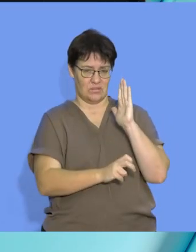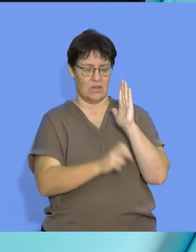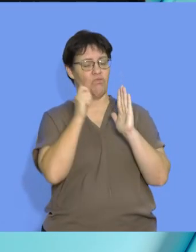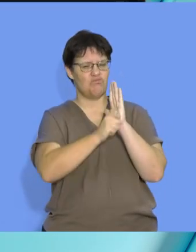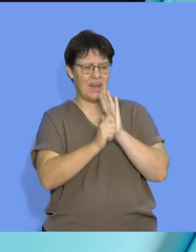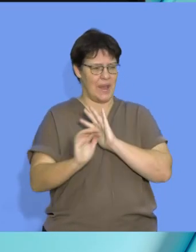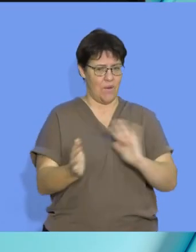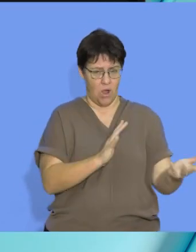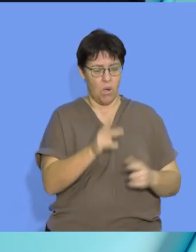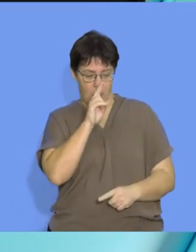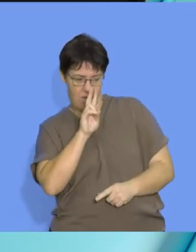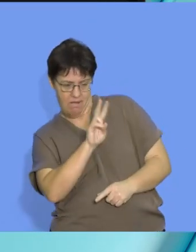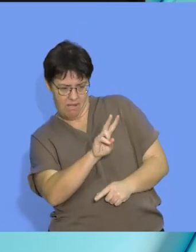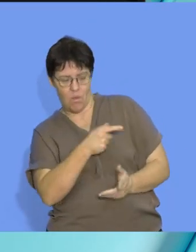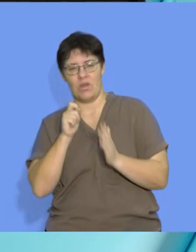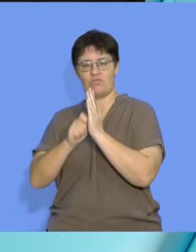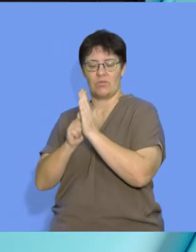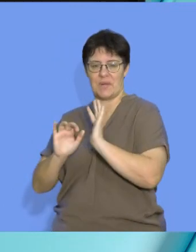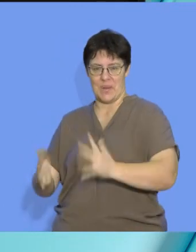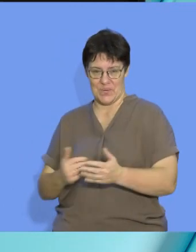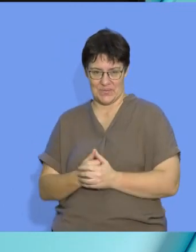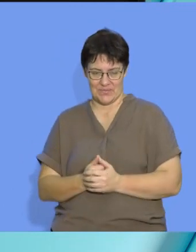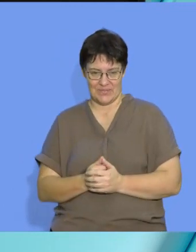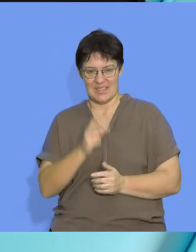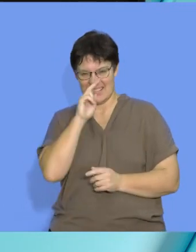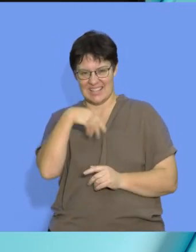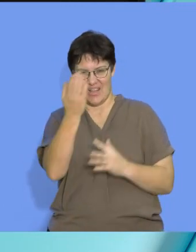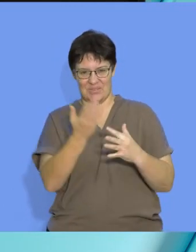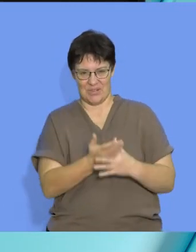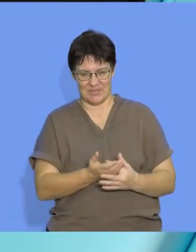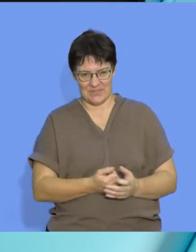what we are seeing in a pattern. But I will see you guys after the break.